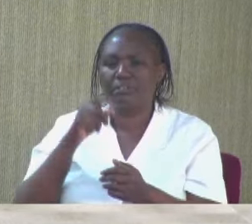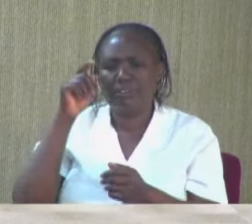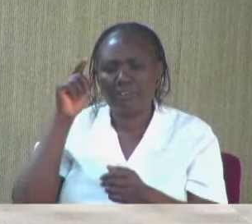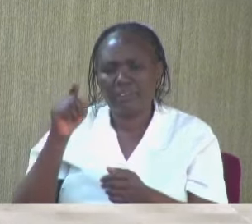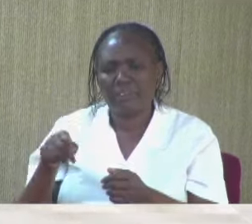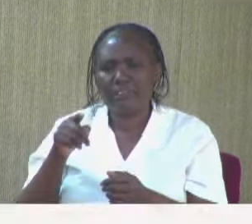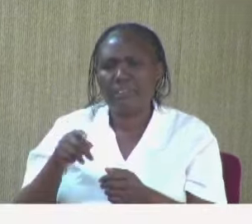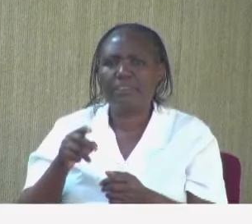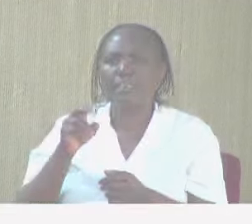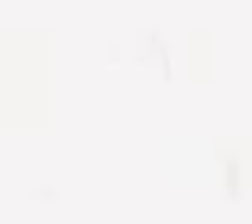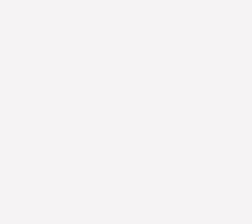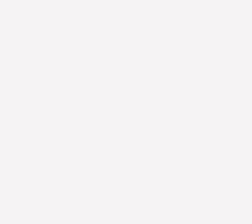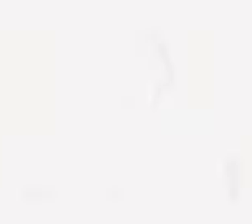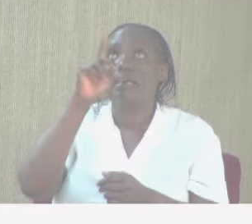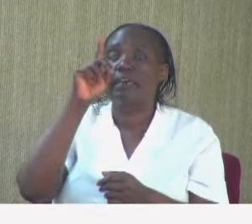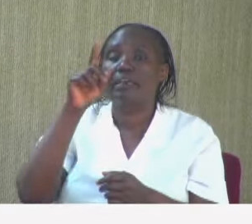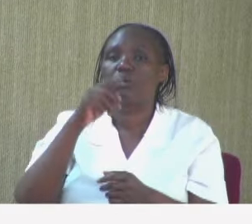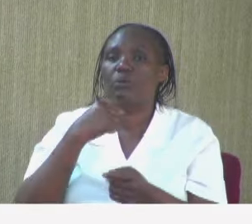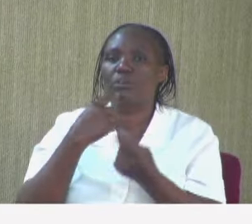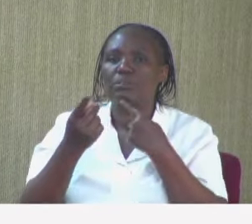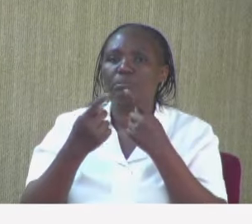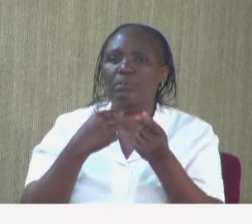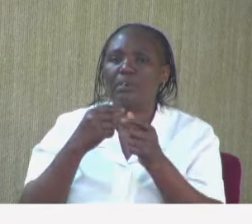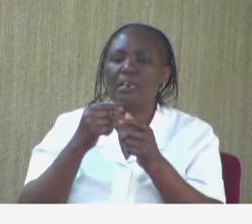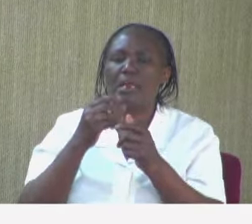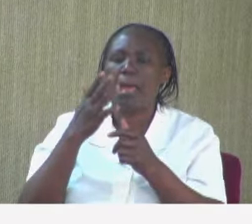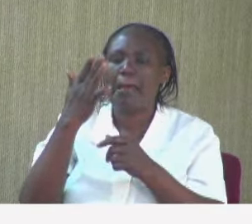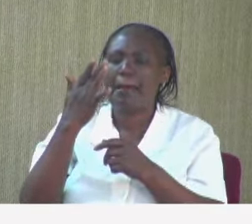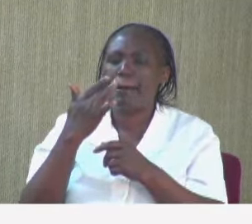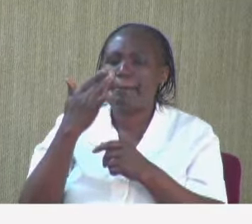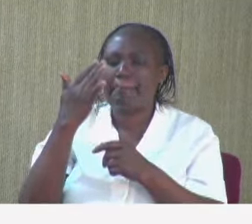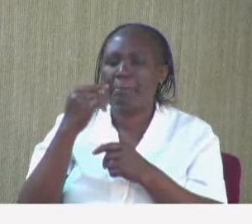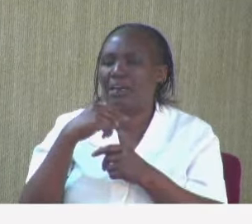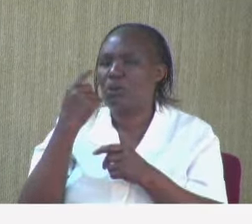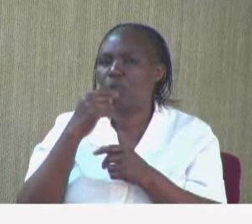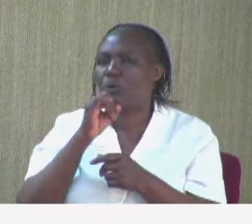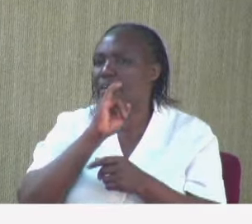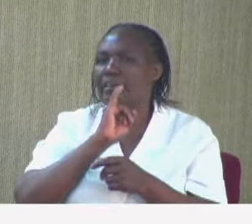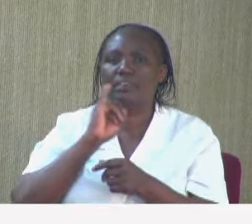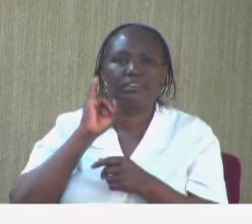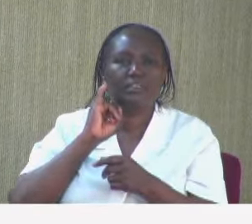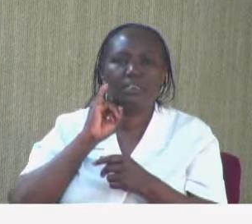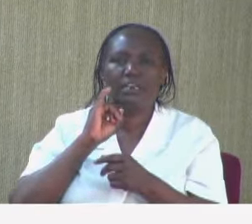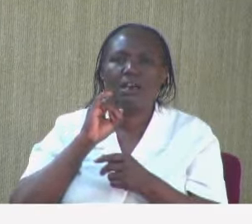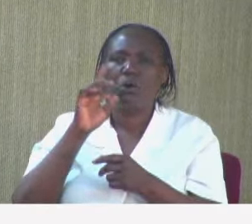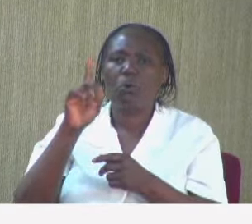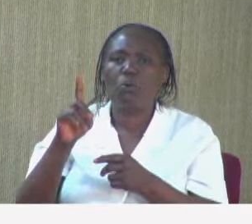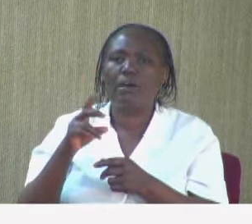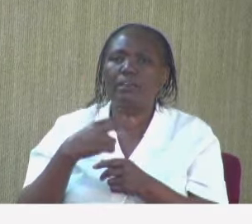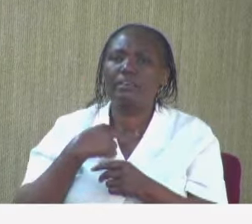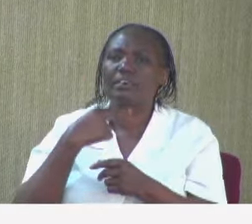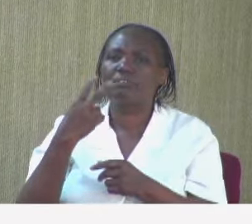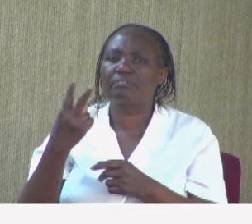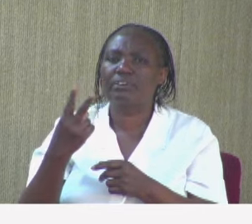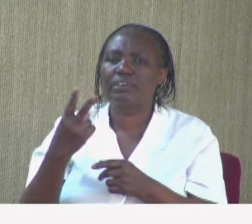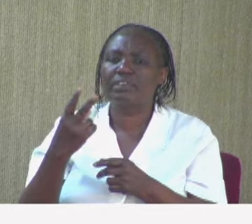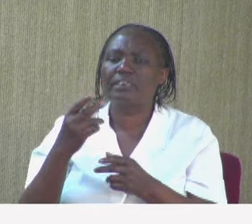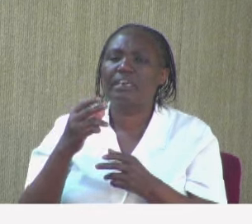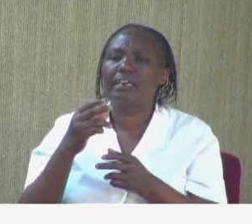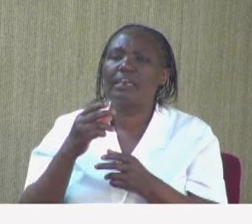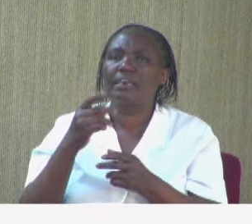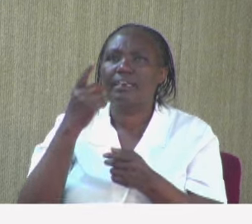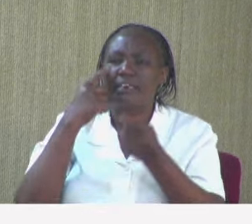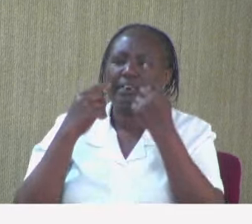that was spoken of by the prophet Isaiah, saying, the voice of one crying in the wilderness, prepare ye